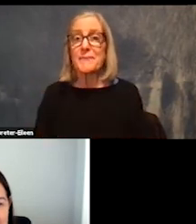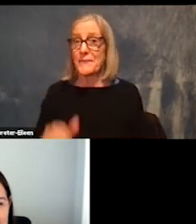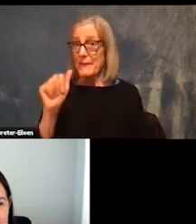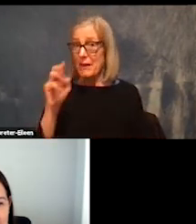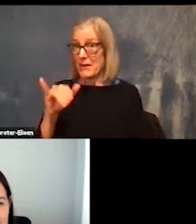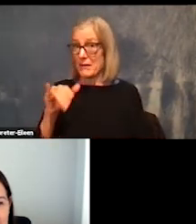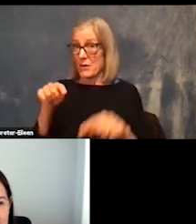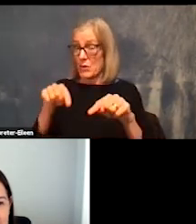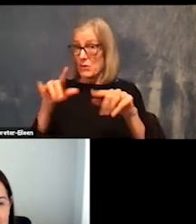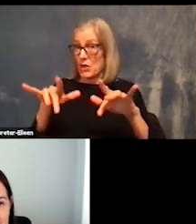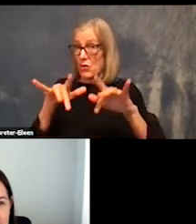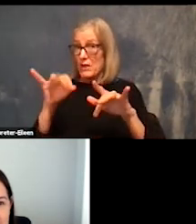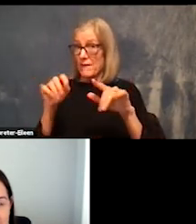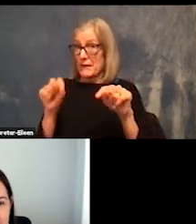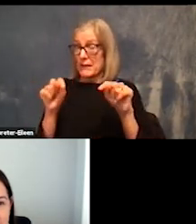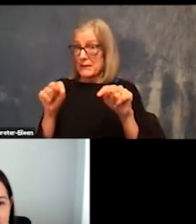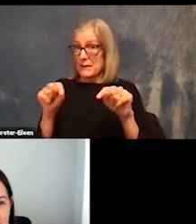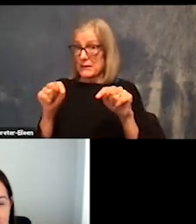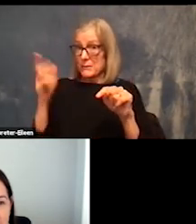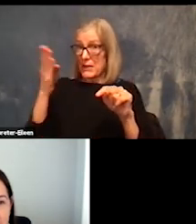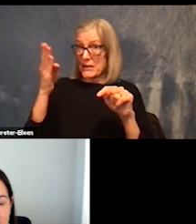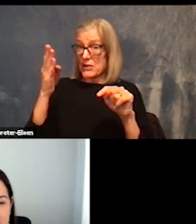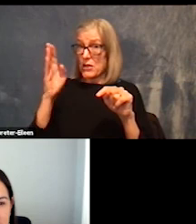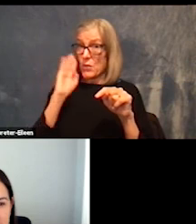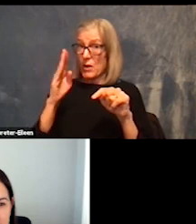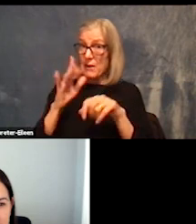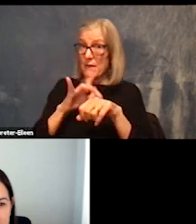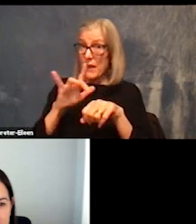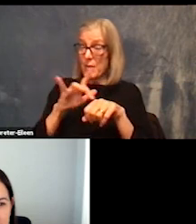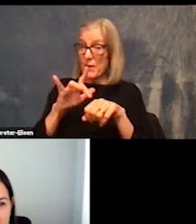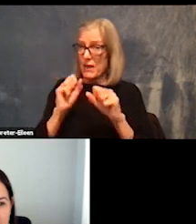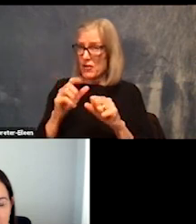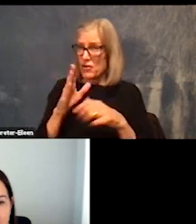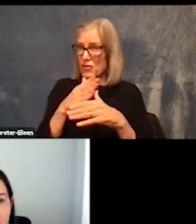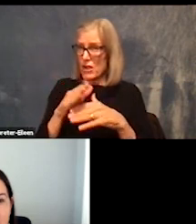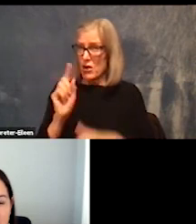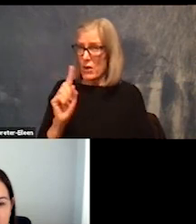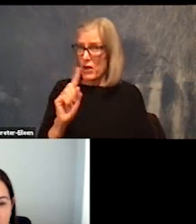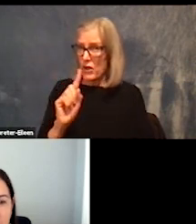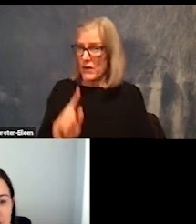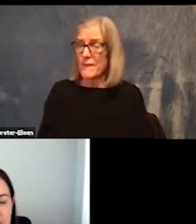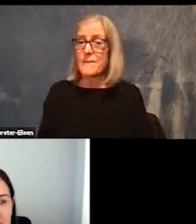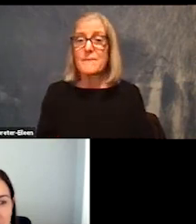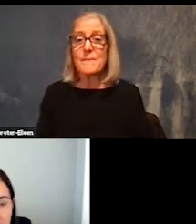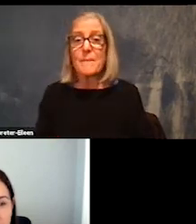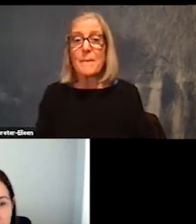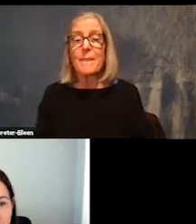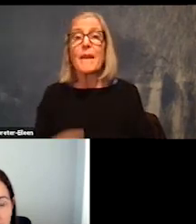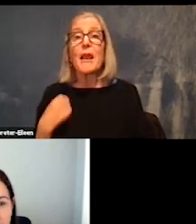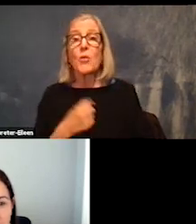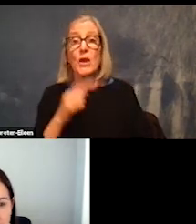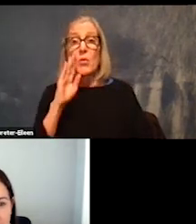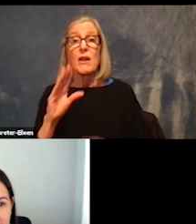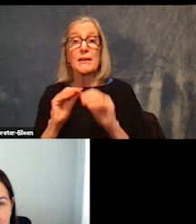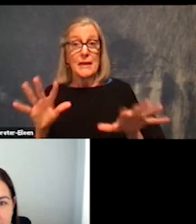of today's presentation will be available. Can you say again where they can access it? We will be sending out the